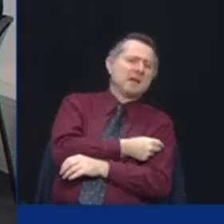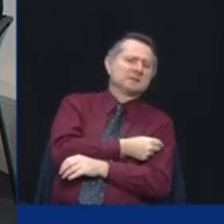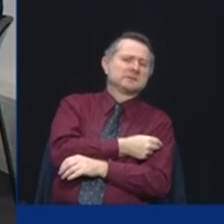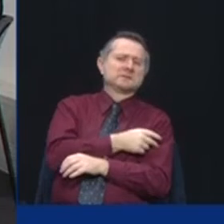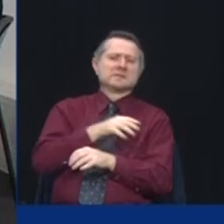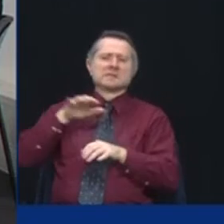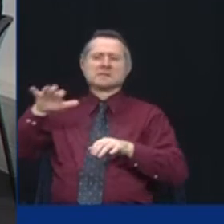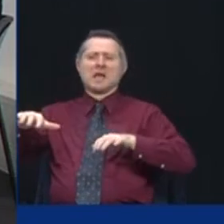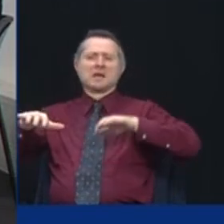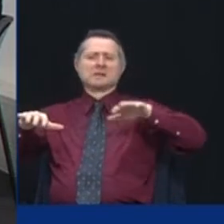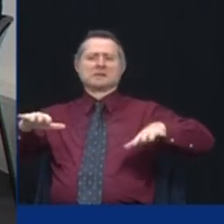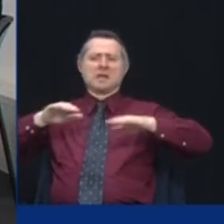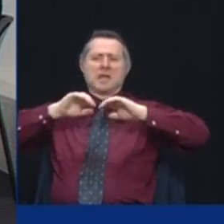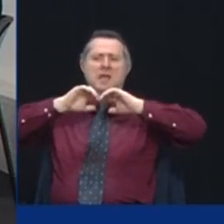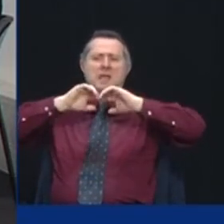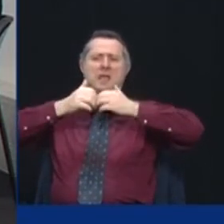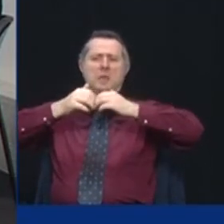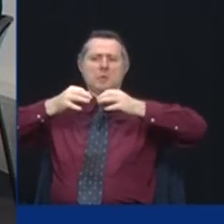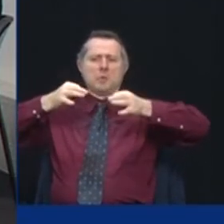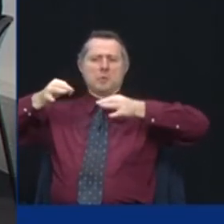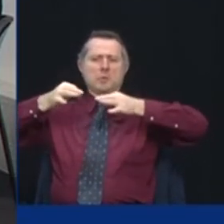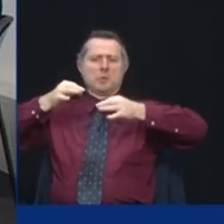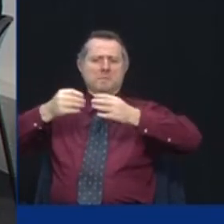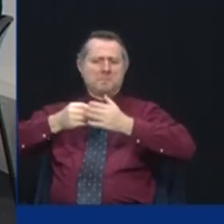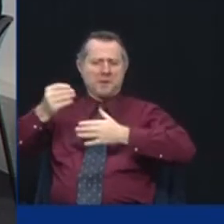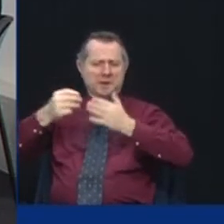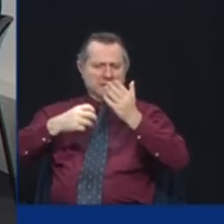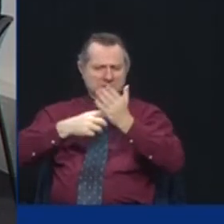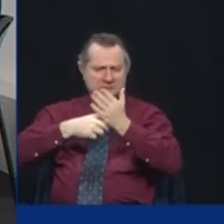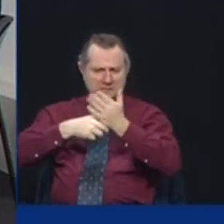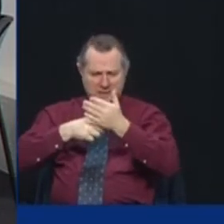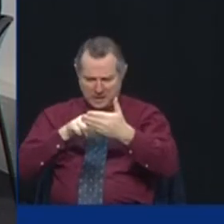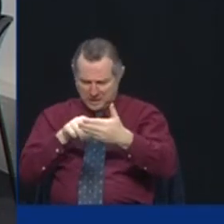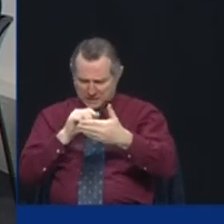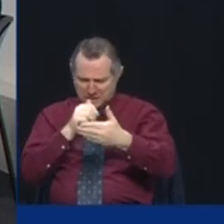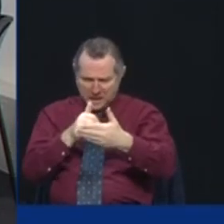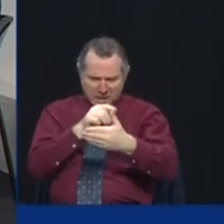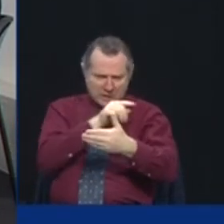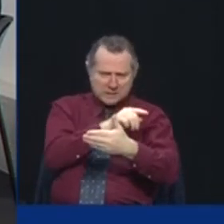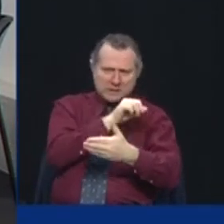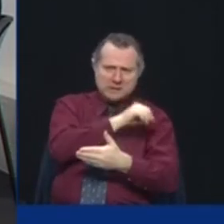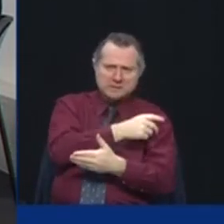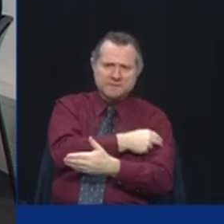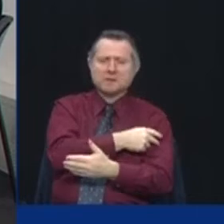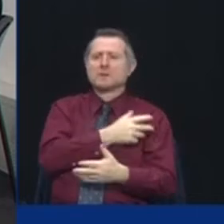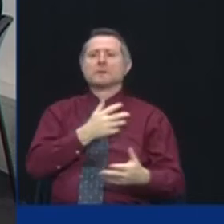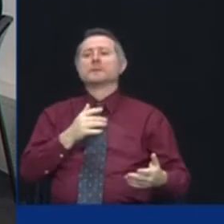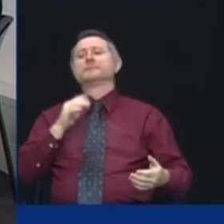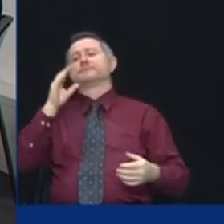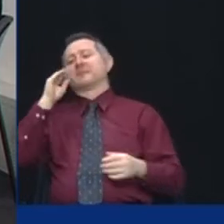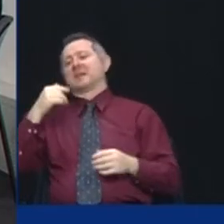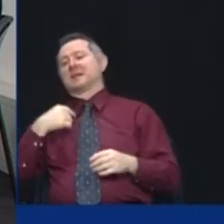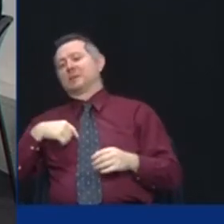work? We're developing it right now, and Doug Bihar